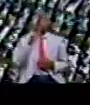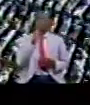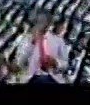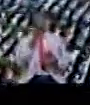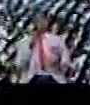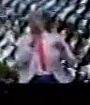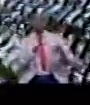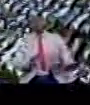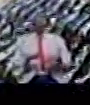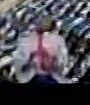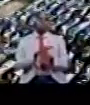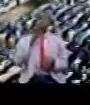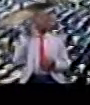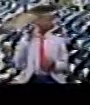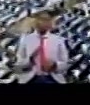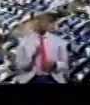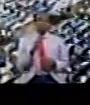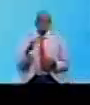was